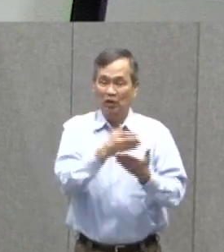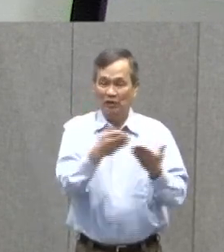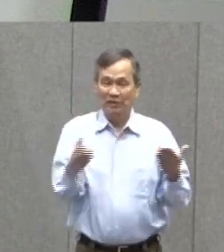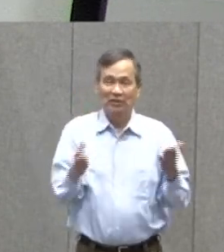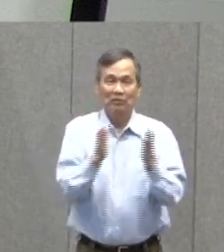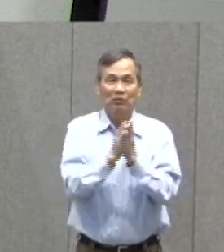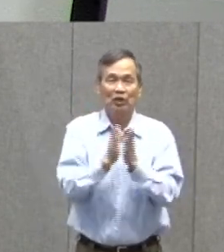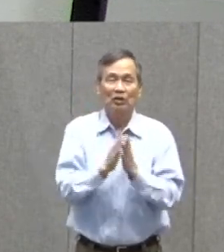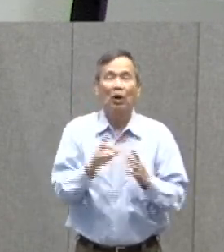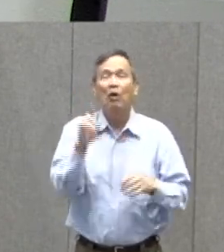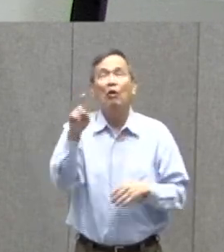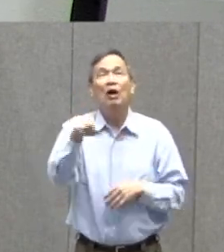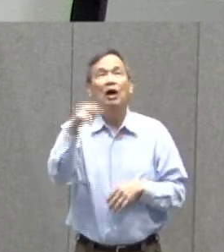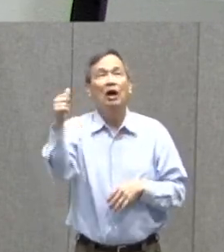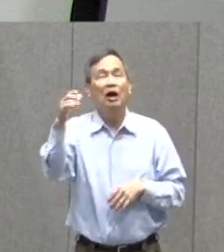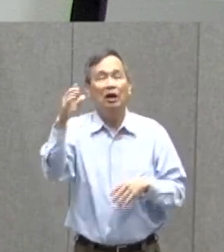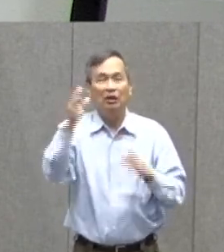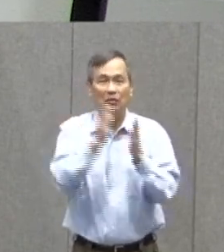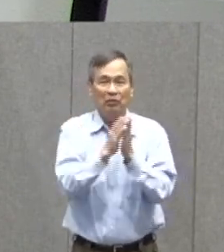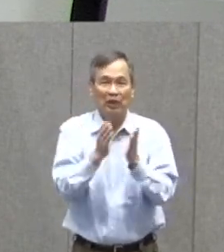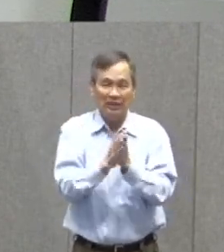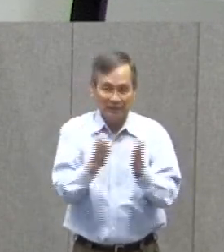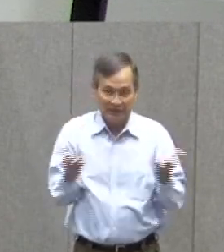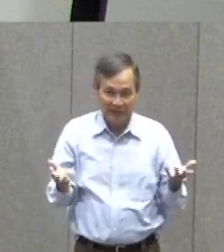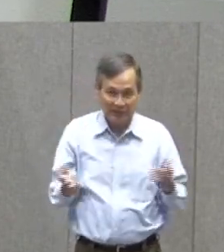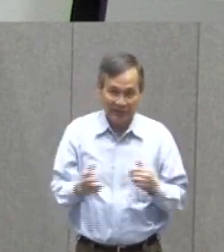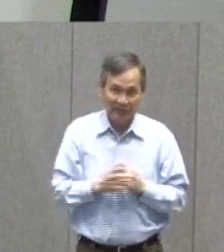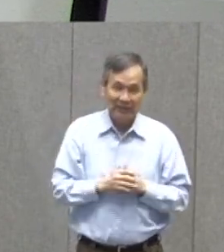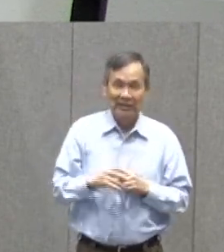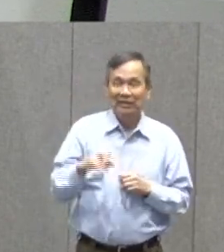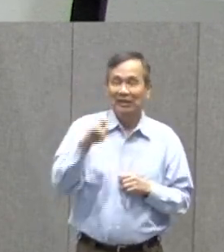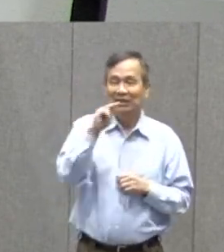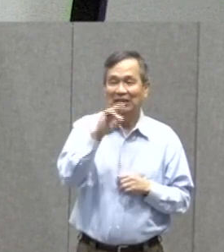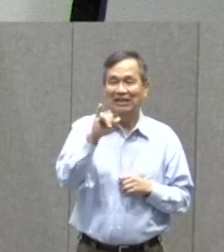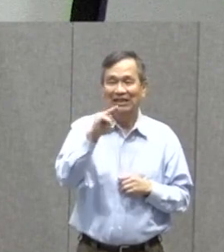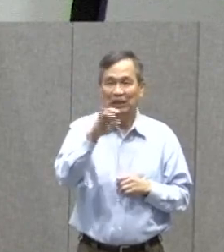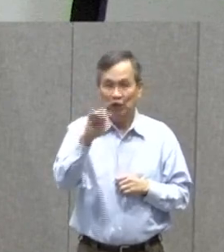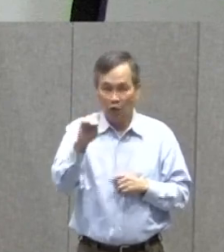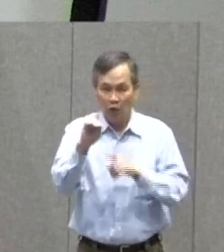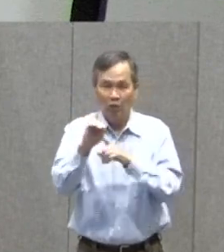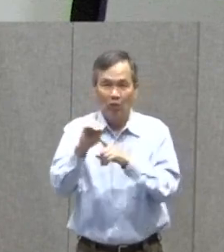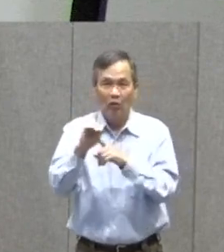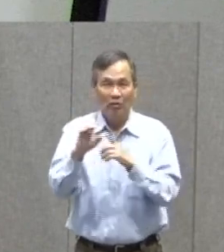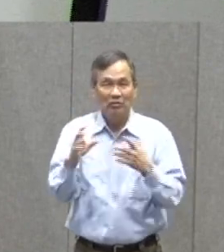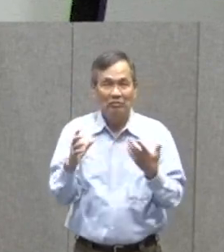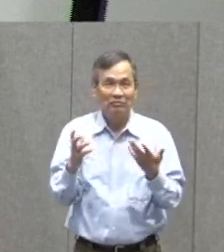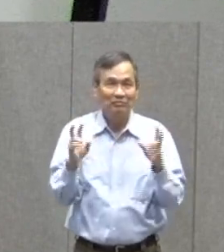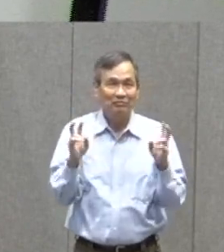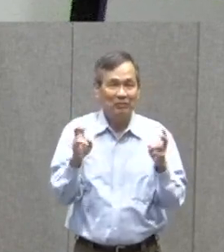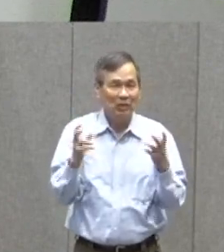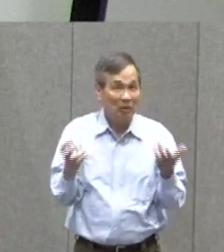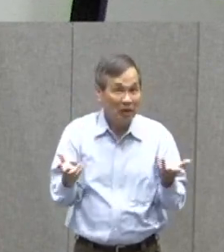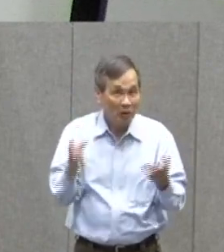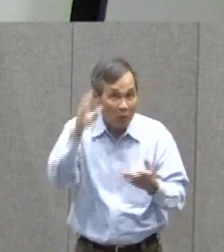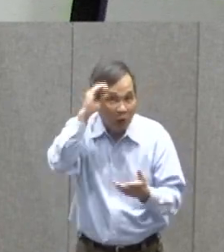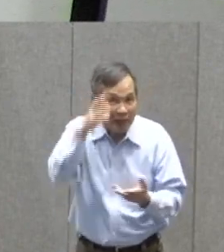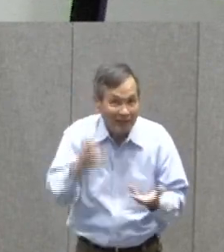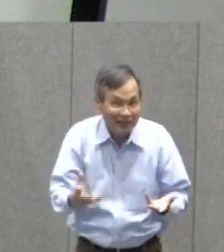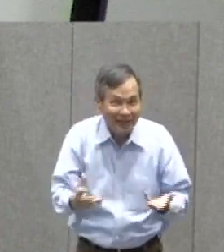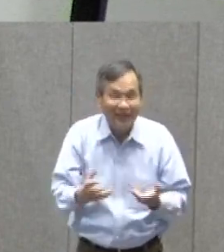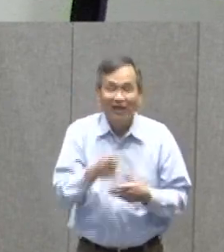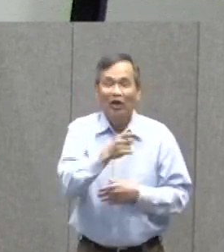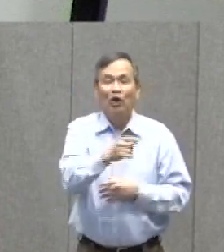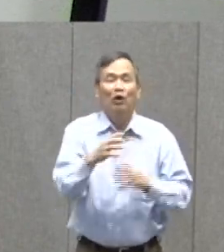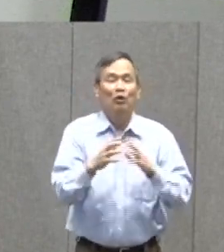Another title is Niño Wrestles the World. So Niño is what? A boy. Yeah, a